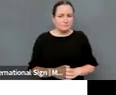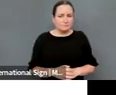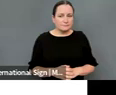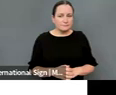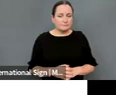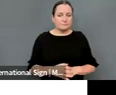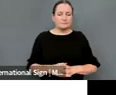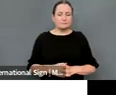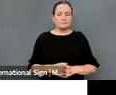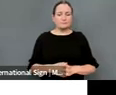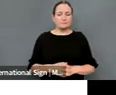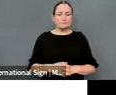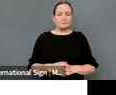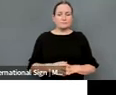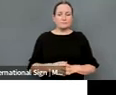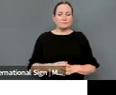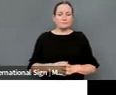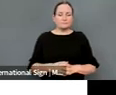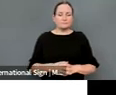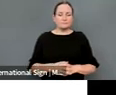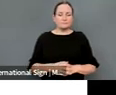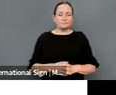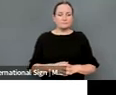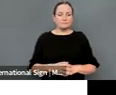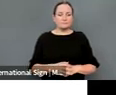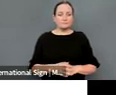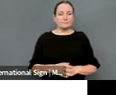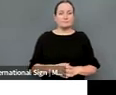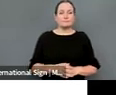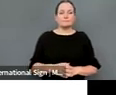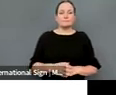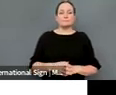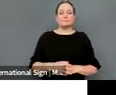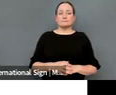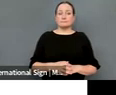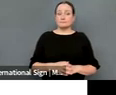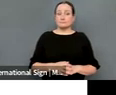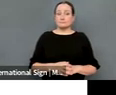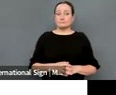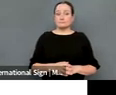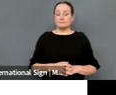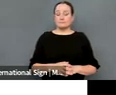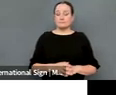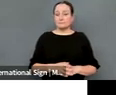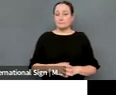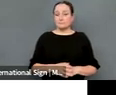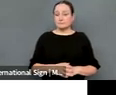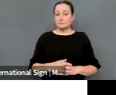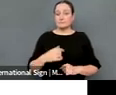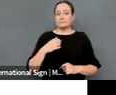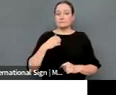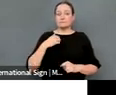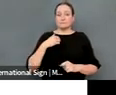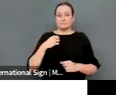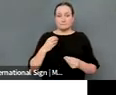We also has a robust social insurance system covering around more than 42%